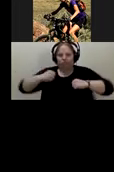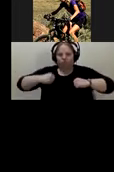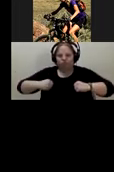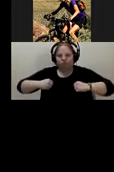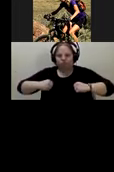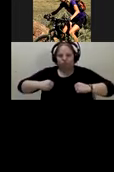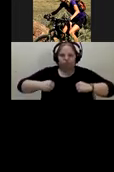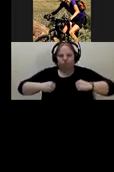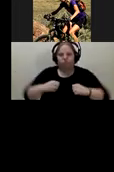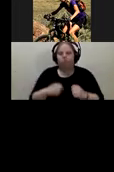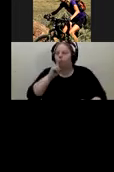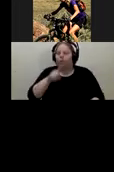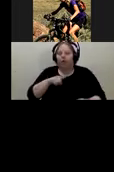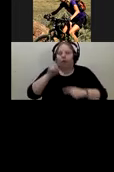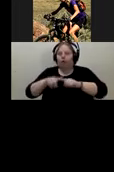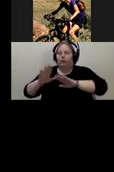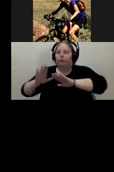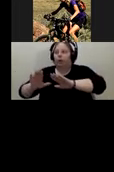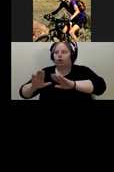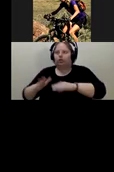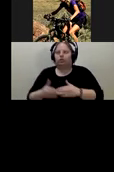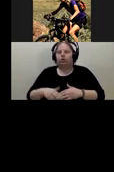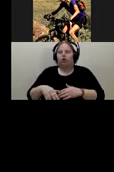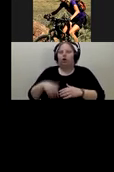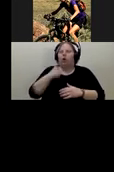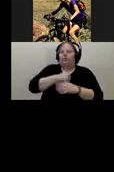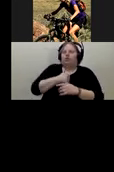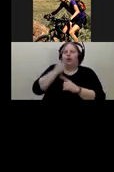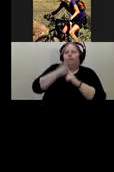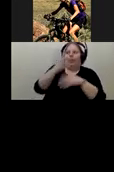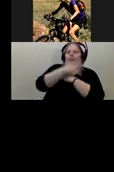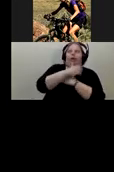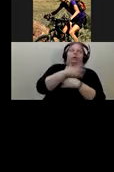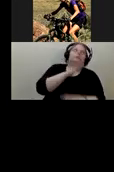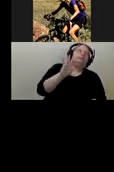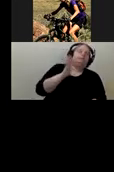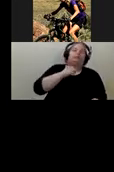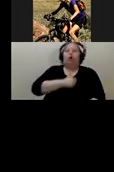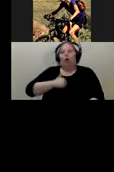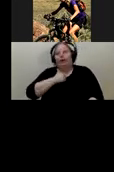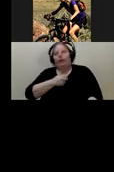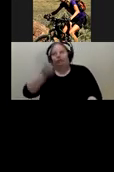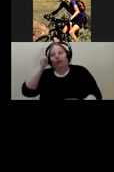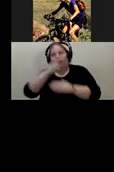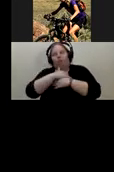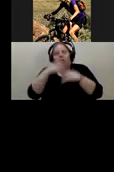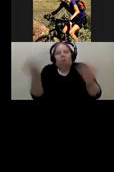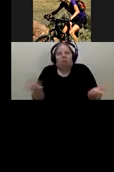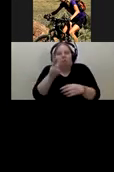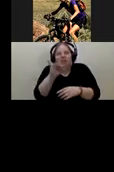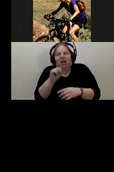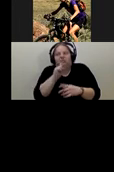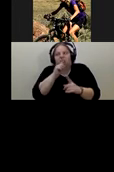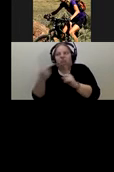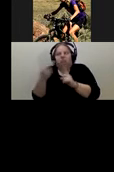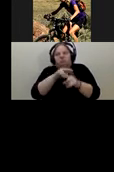Couldn't push him. Oh, he was a Bears. Okay, sorry. You know what? For Wisconsin, the Bears and the Vikings kind of, you know. He was actually with